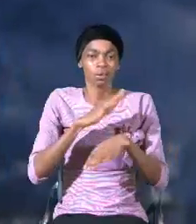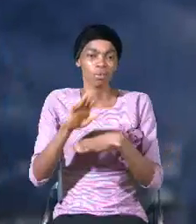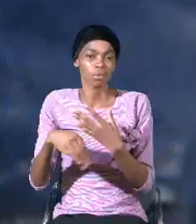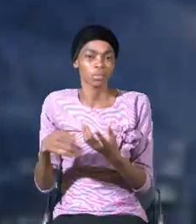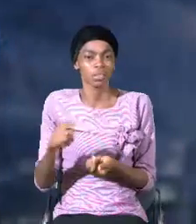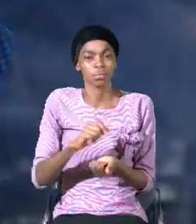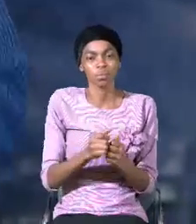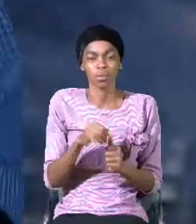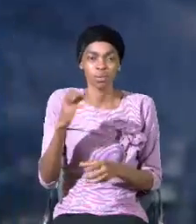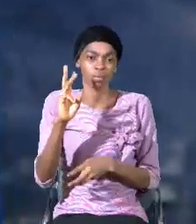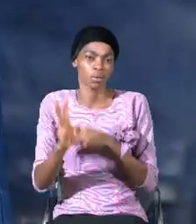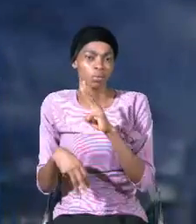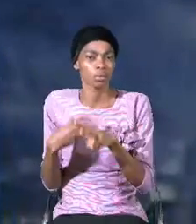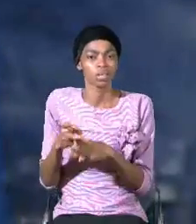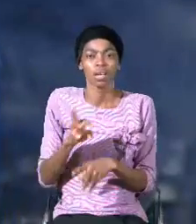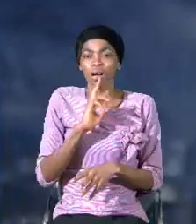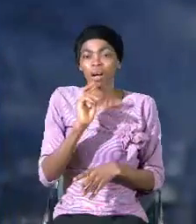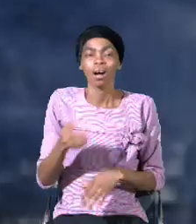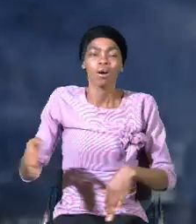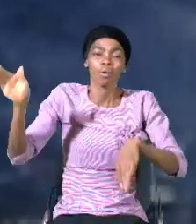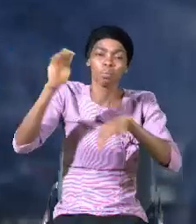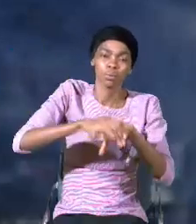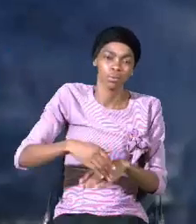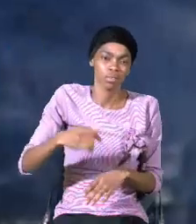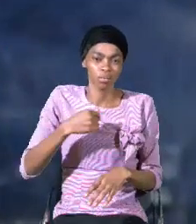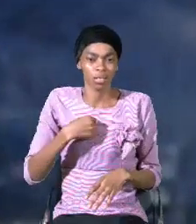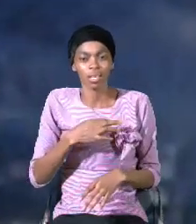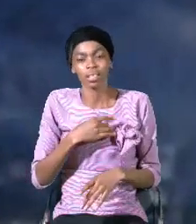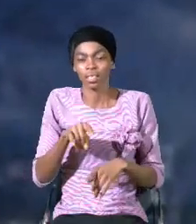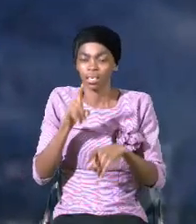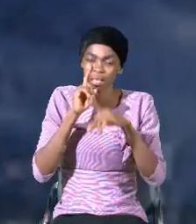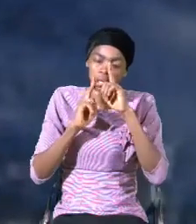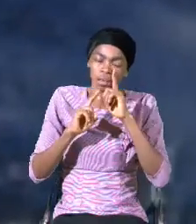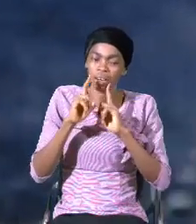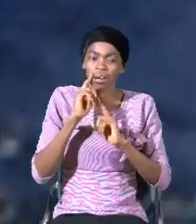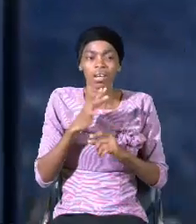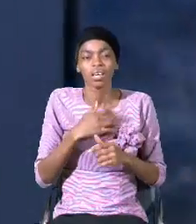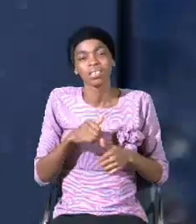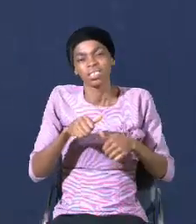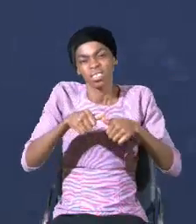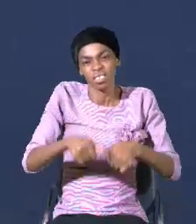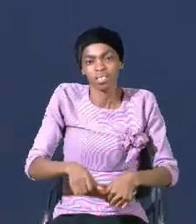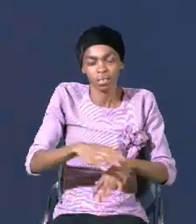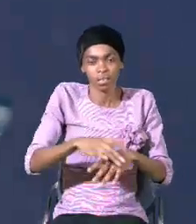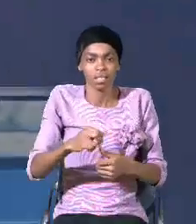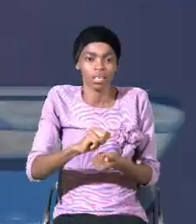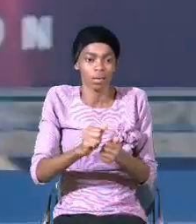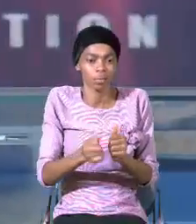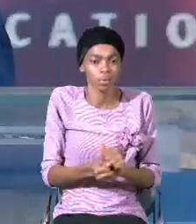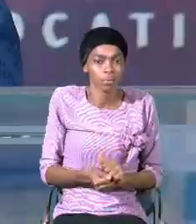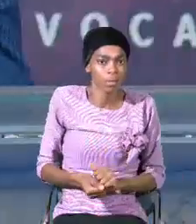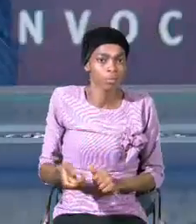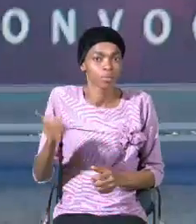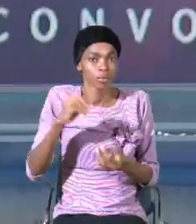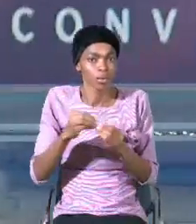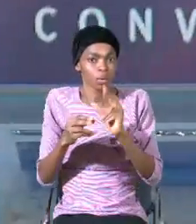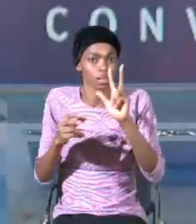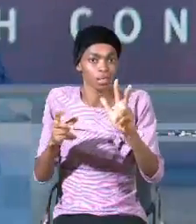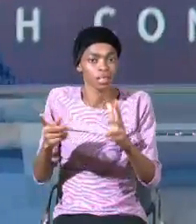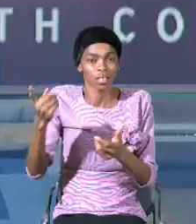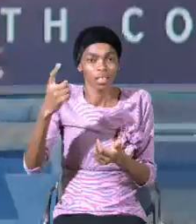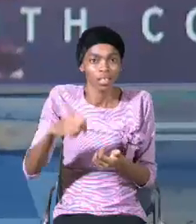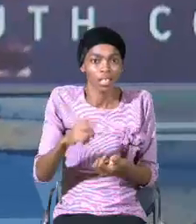of the world are over me, and they drown in their problem. Number three, the problem